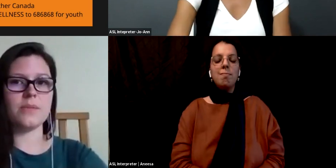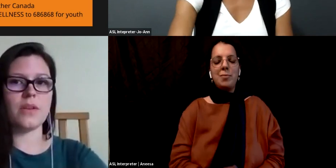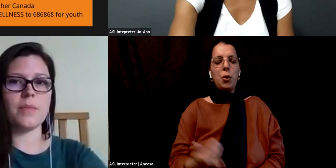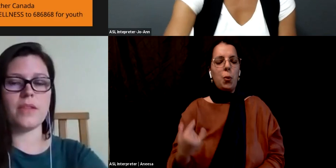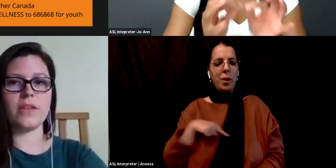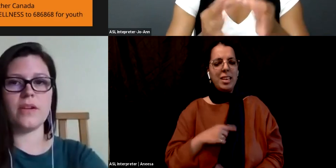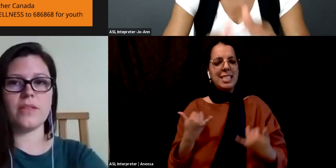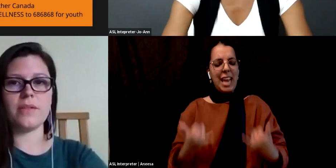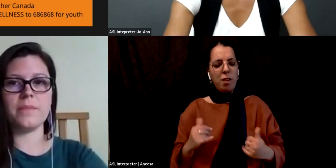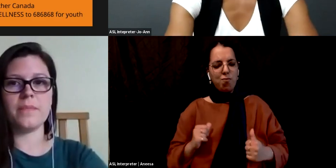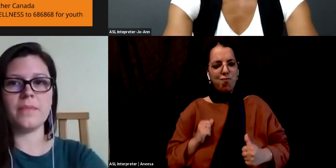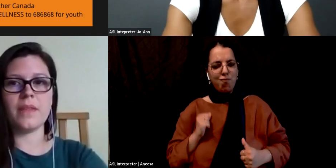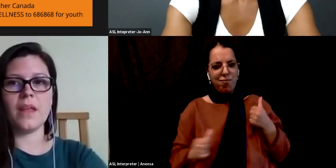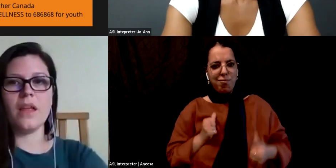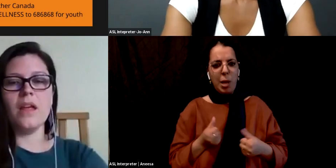balance with our mother, the earth.